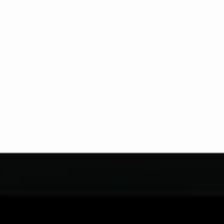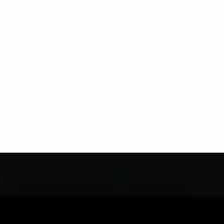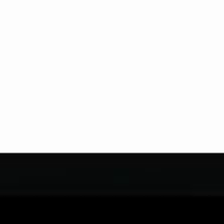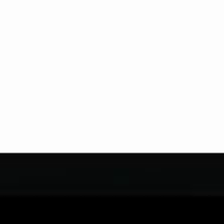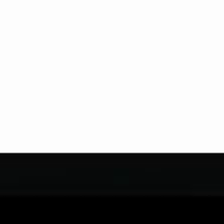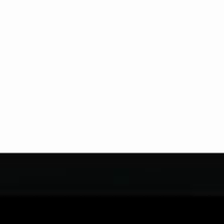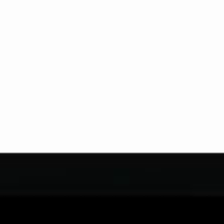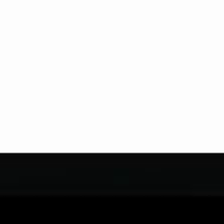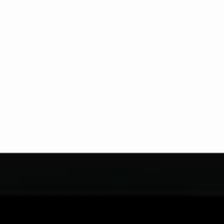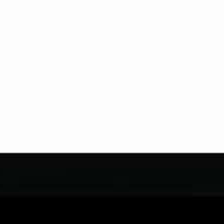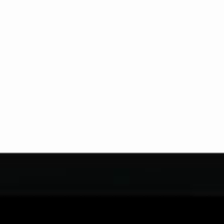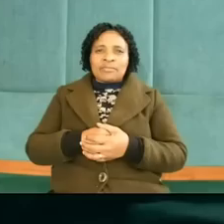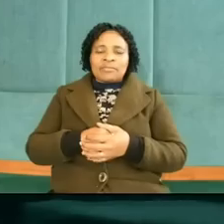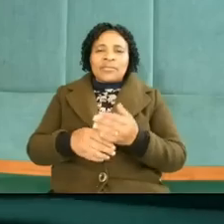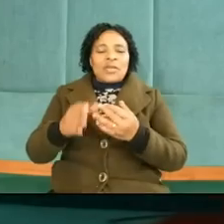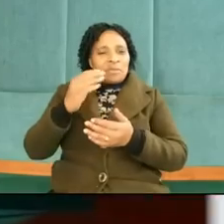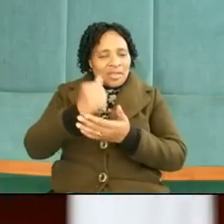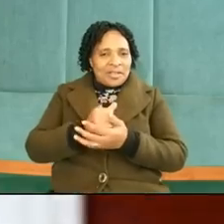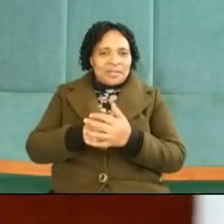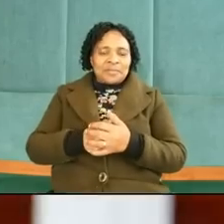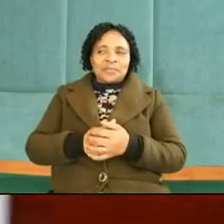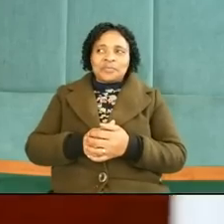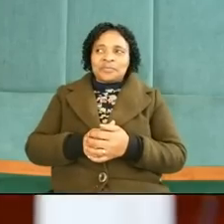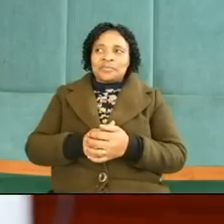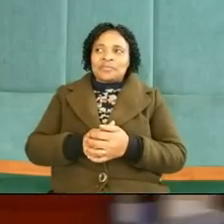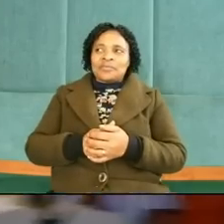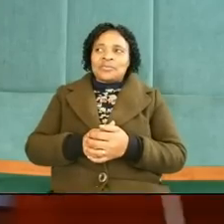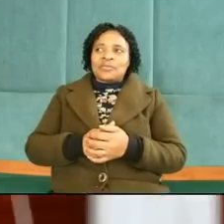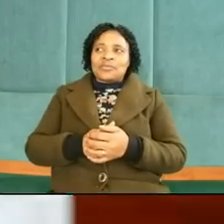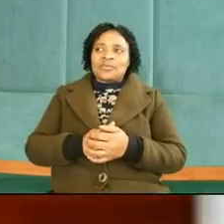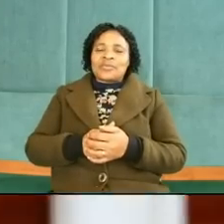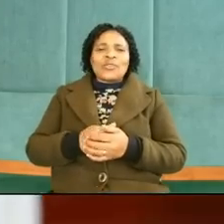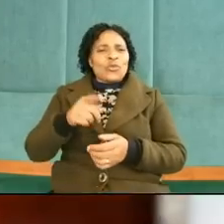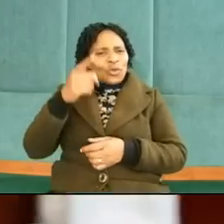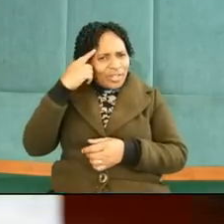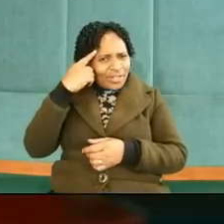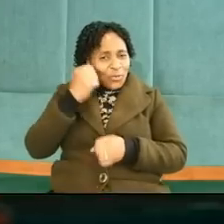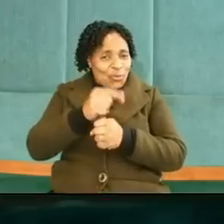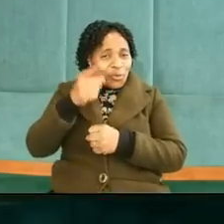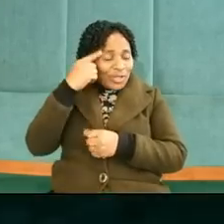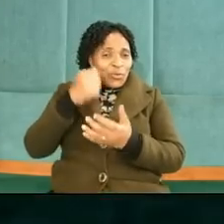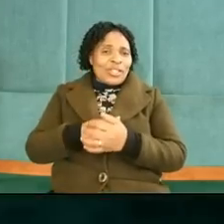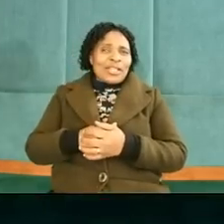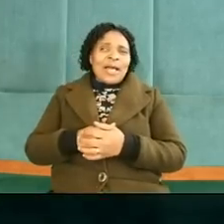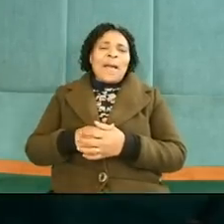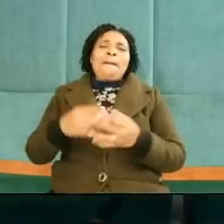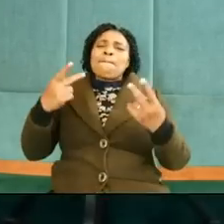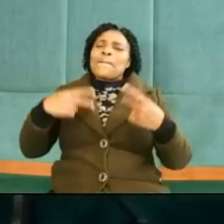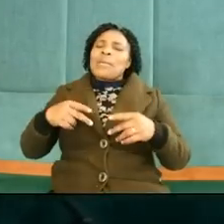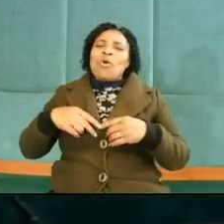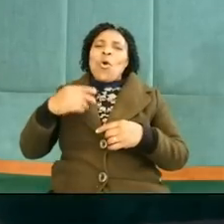Ah. Amen. Amen. Uh-huh. So guess what? People who would